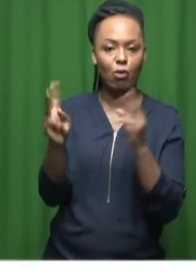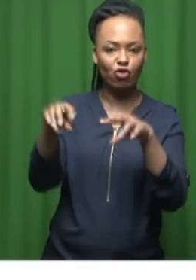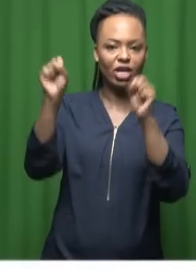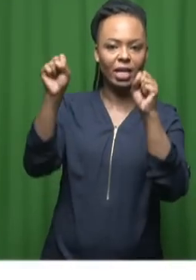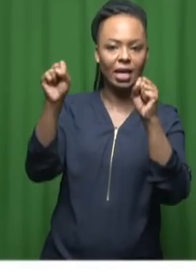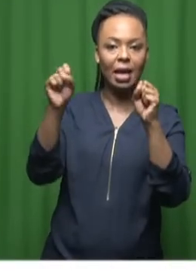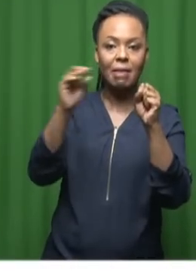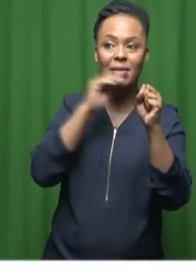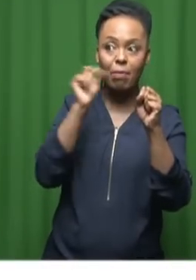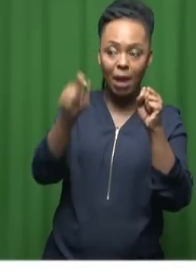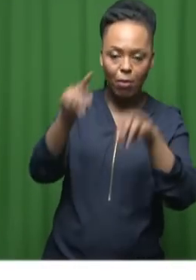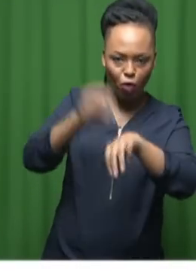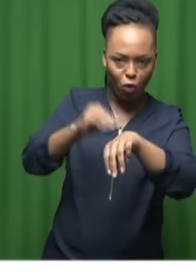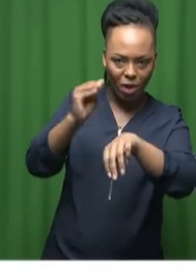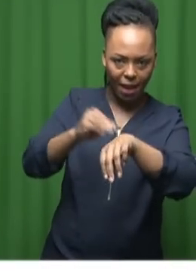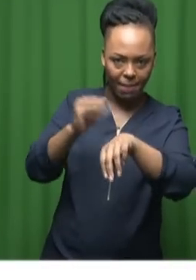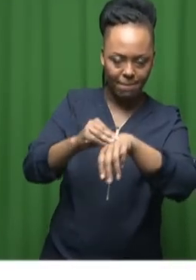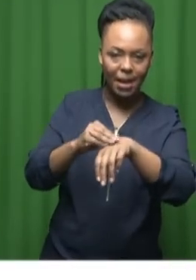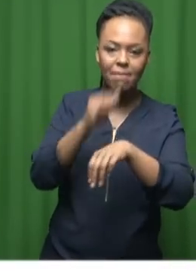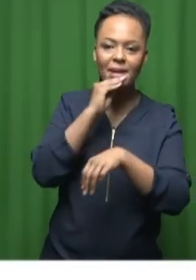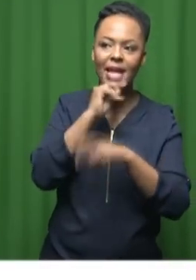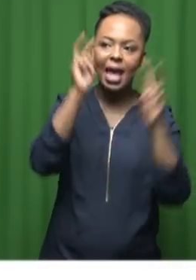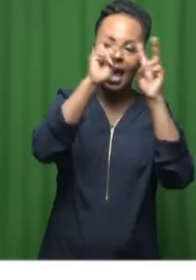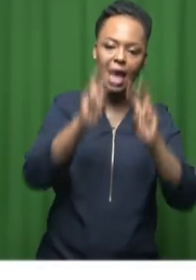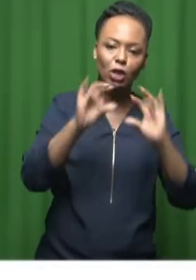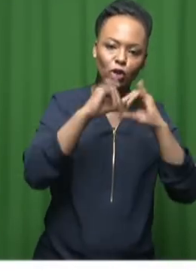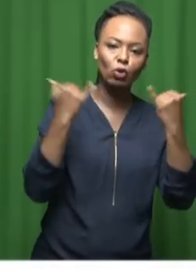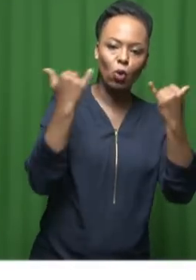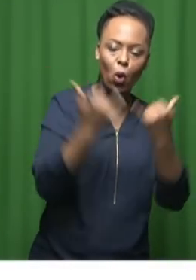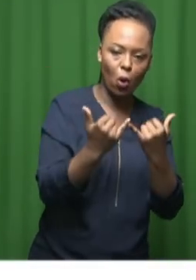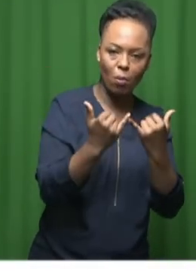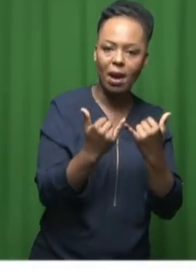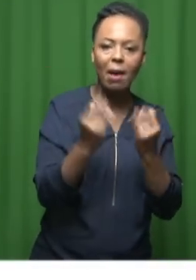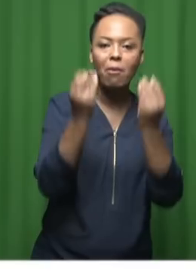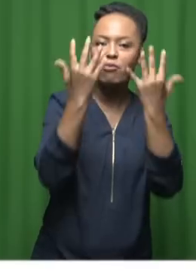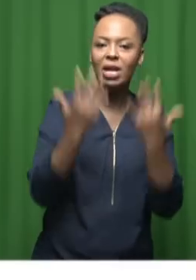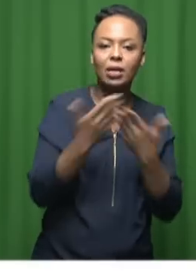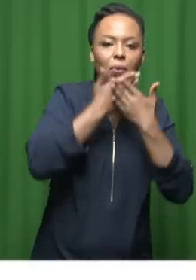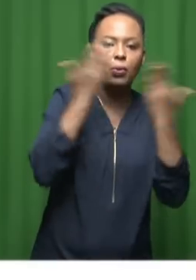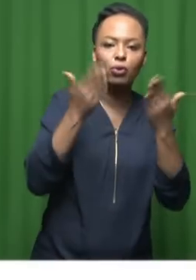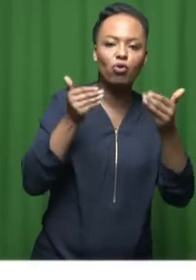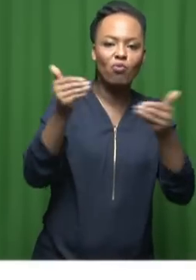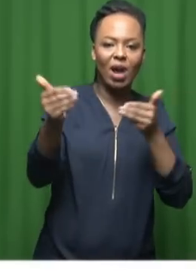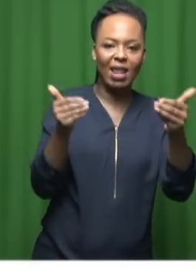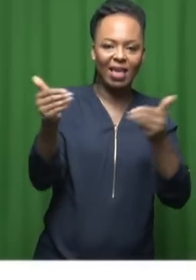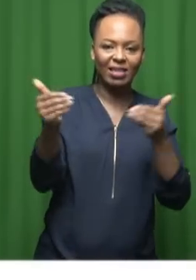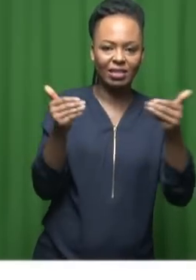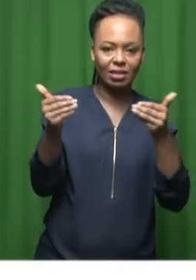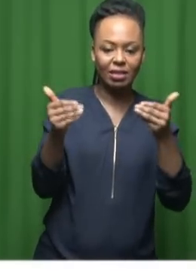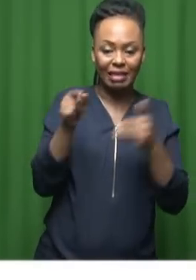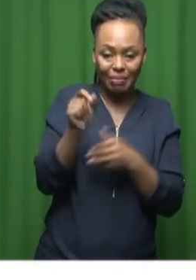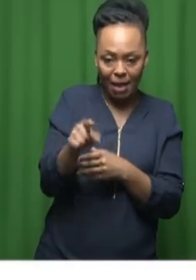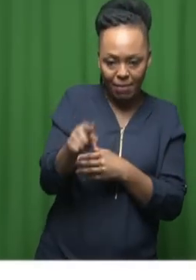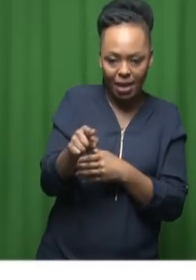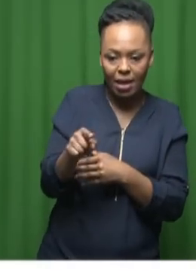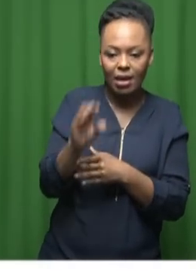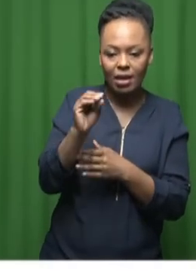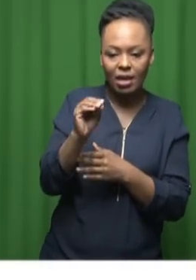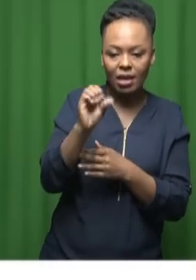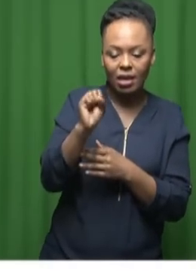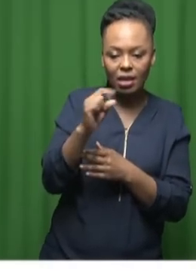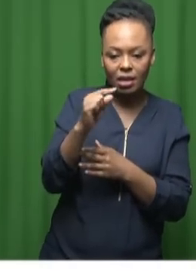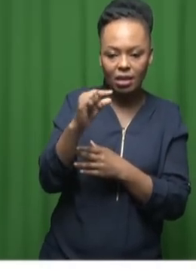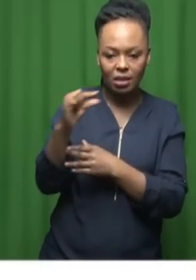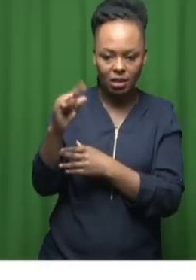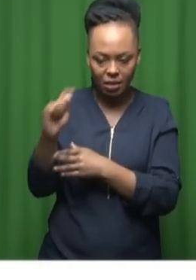that is that Eskom doesn't have a budget to run the OCGTs at this level. If we ran them like this, we